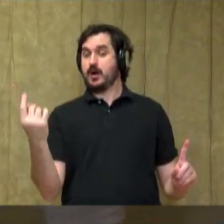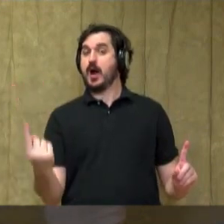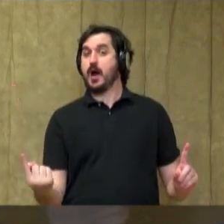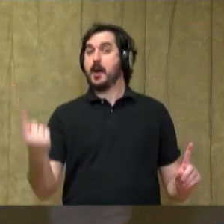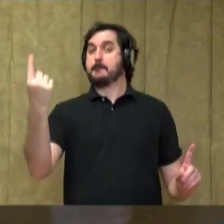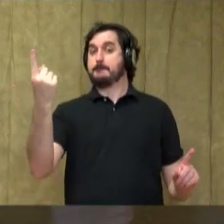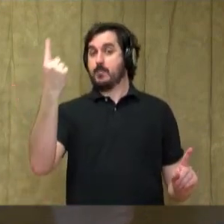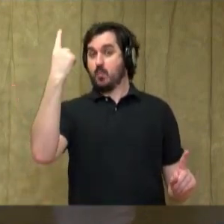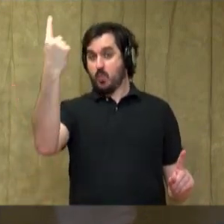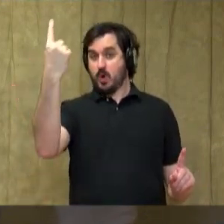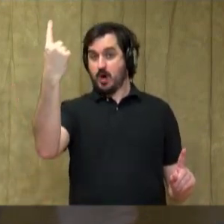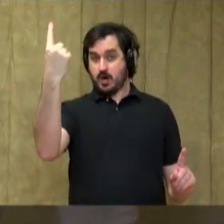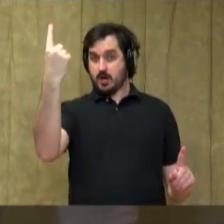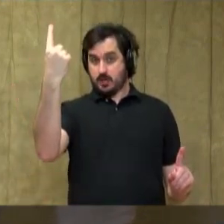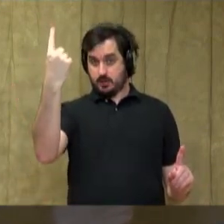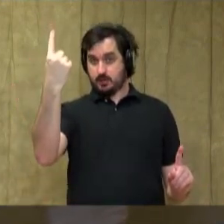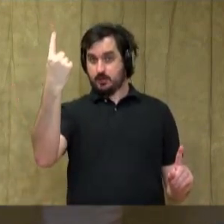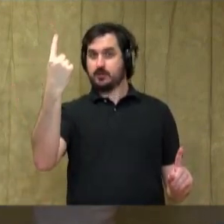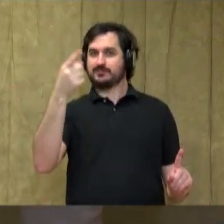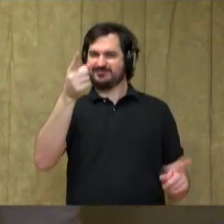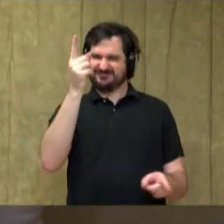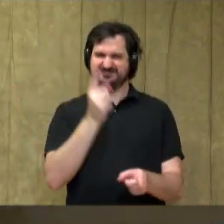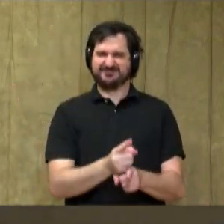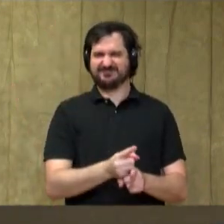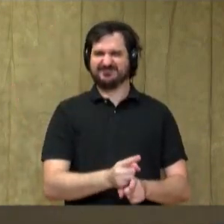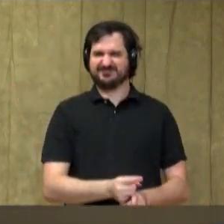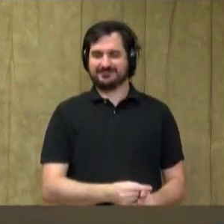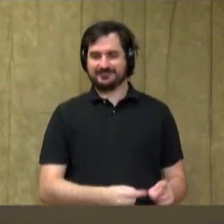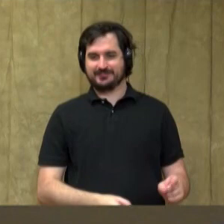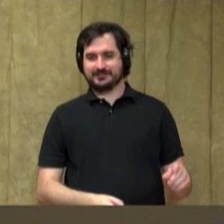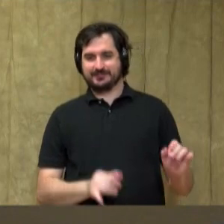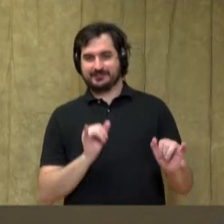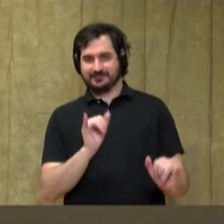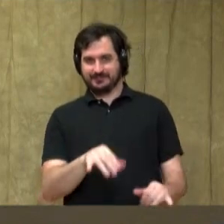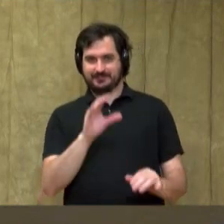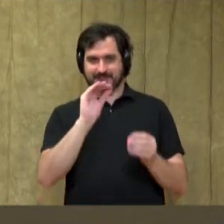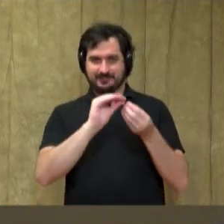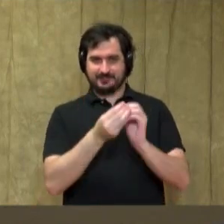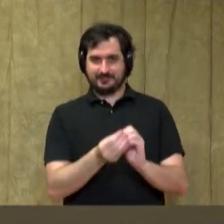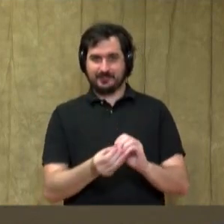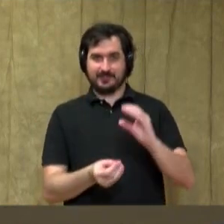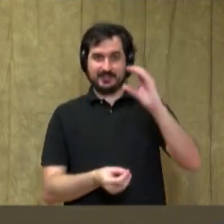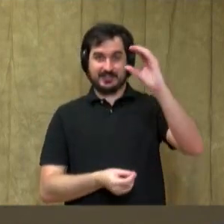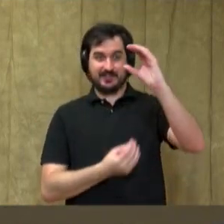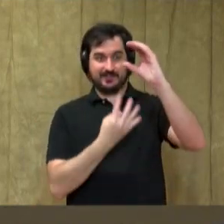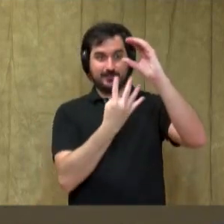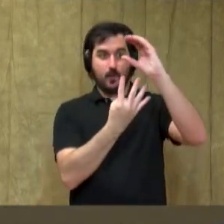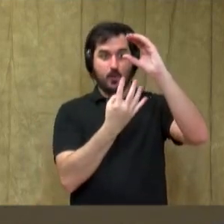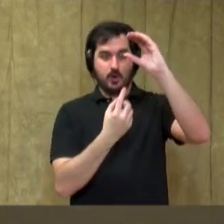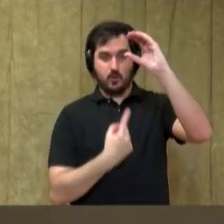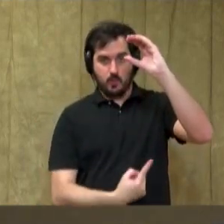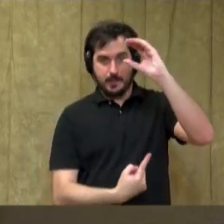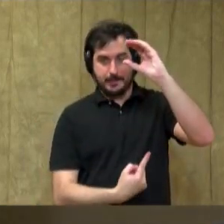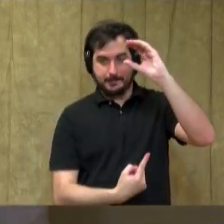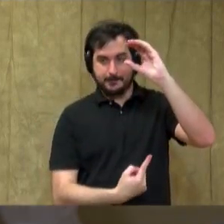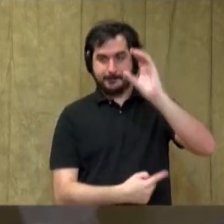up 1 for Y, you're correct. So those coordinates are 4 and